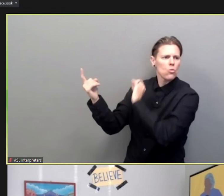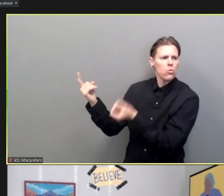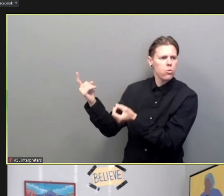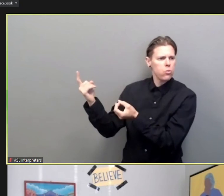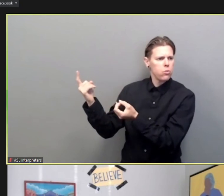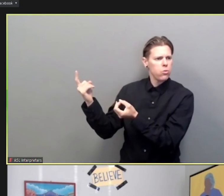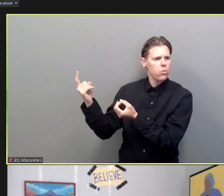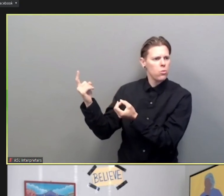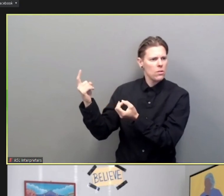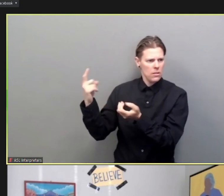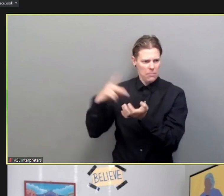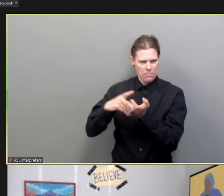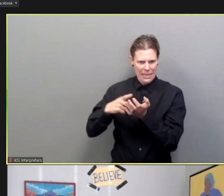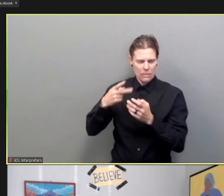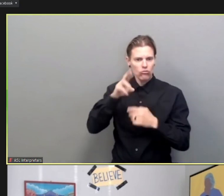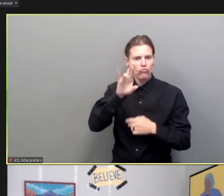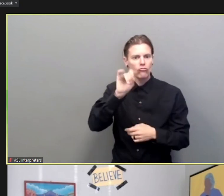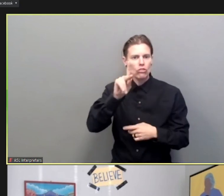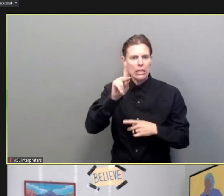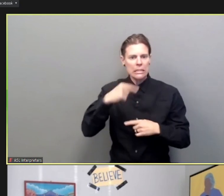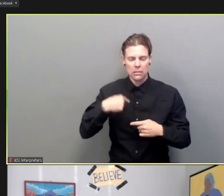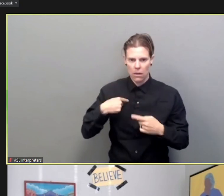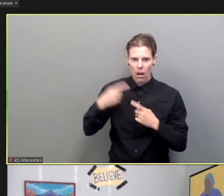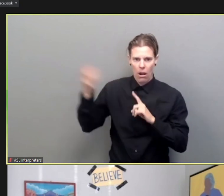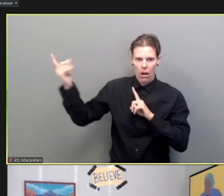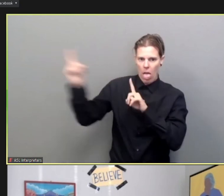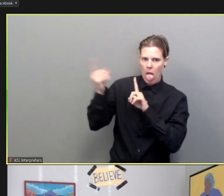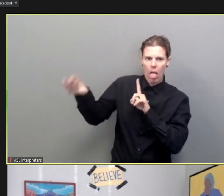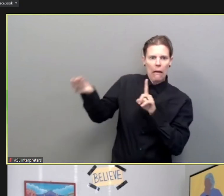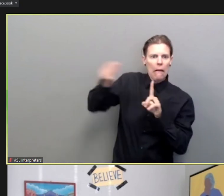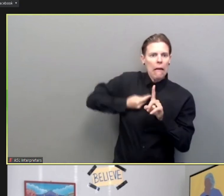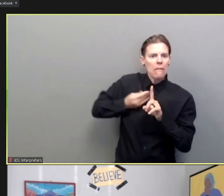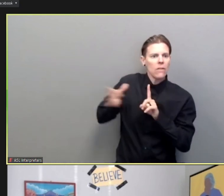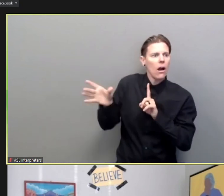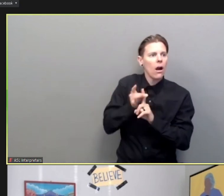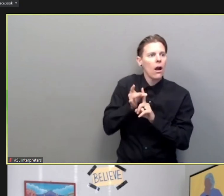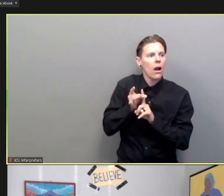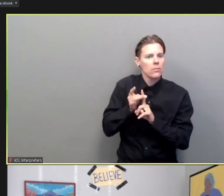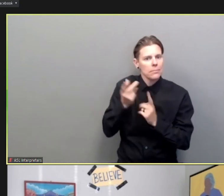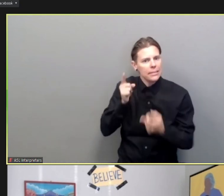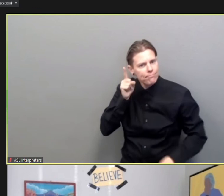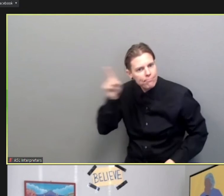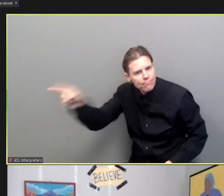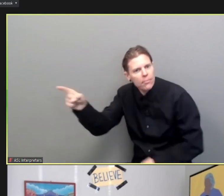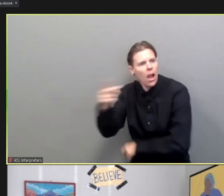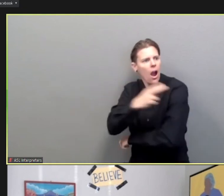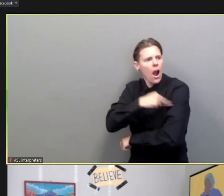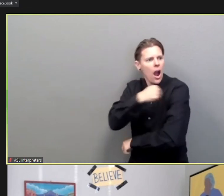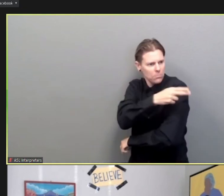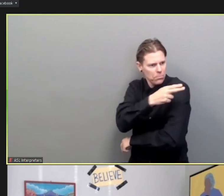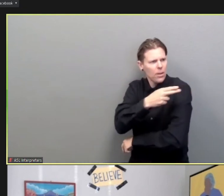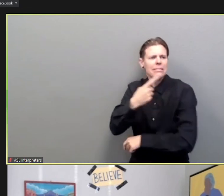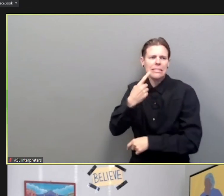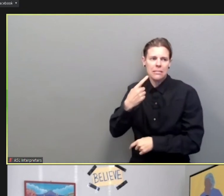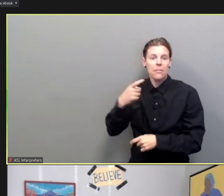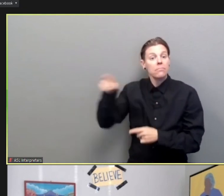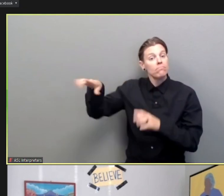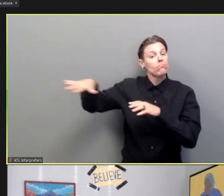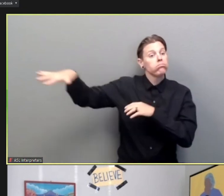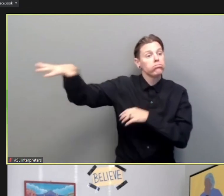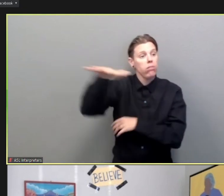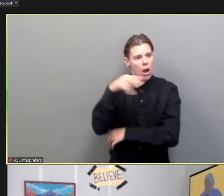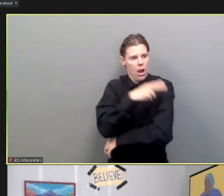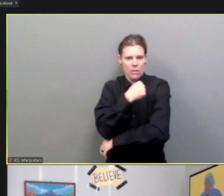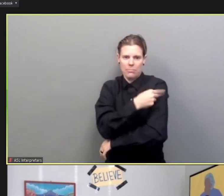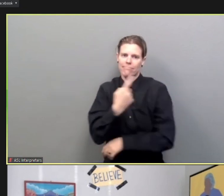told by the hospital that the hospital doesn't have any right to ask their staff to disclose